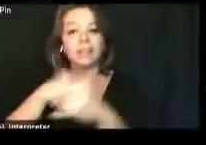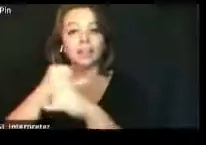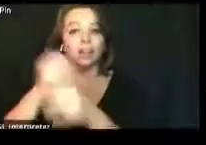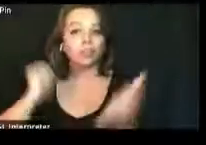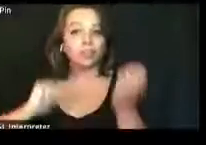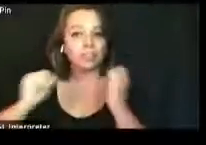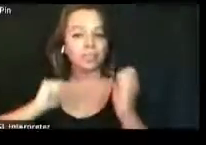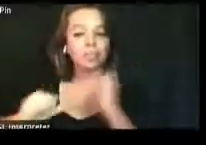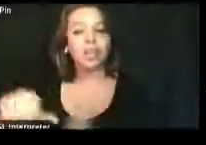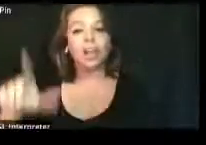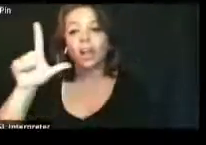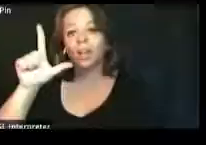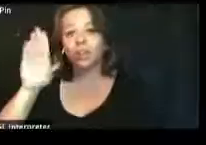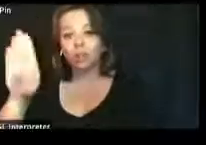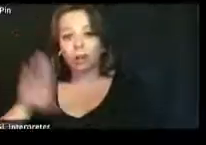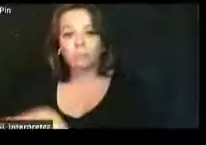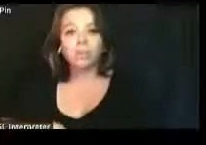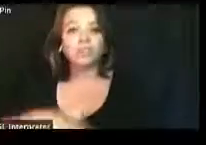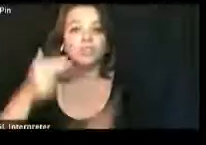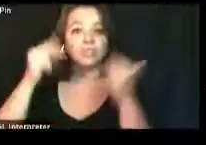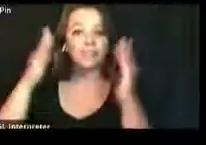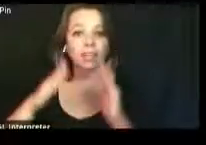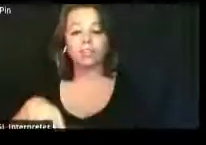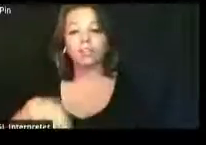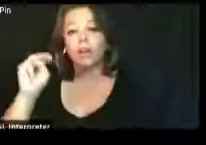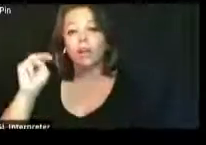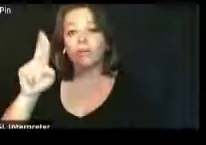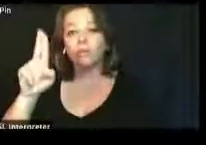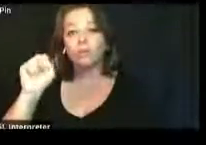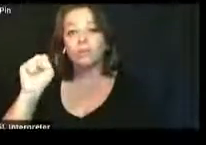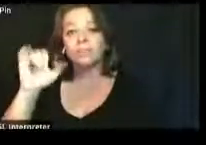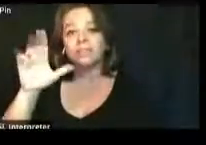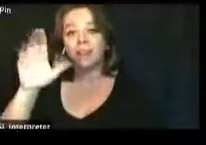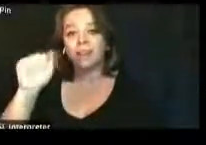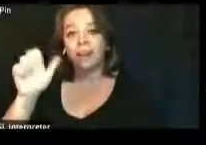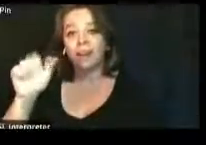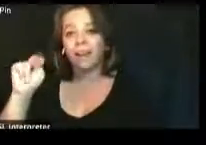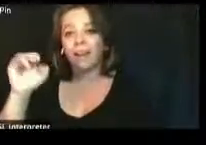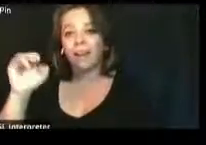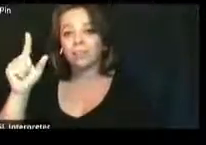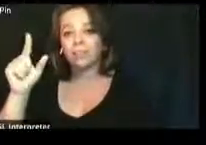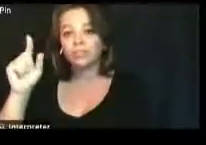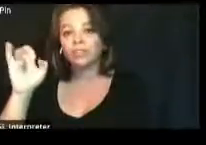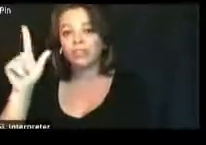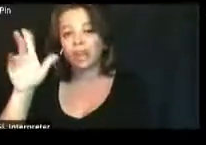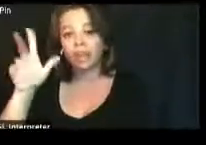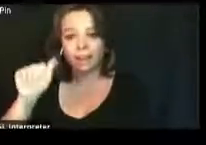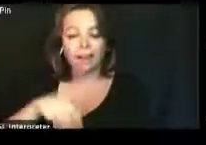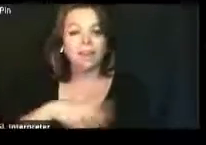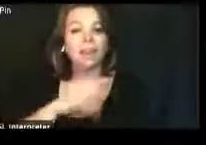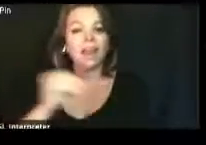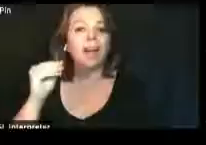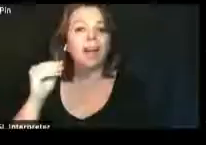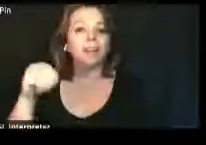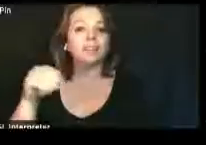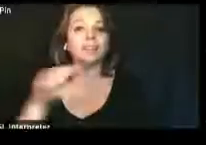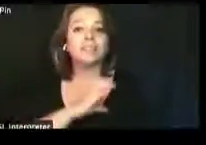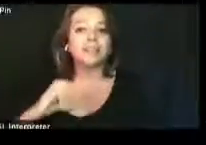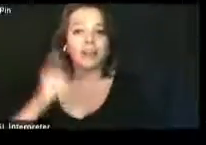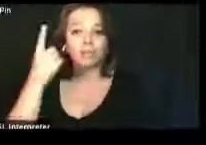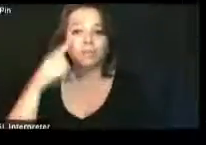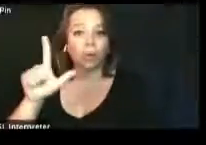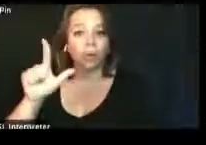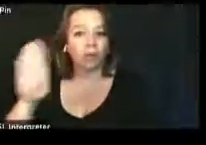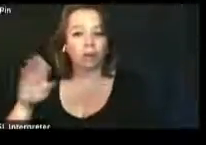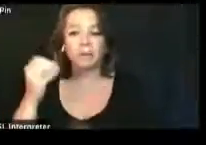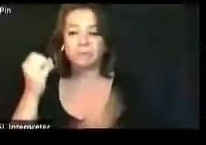Singers, Musica Angelica, Long Beach Museum of Art, and Arts Council for Long Beach. So it's a lot of